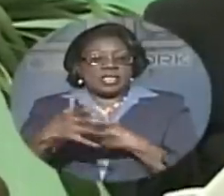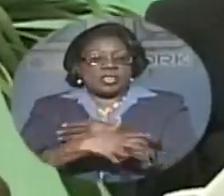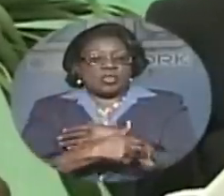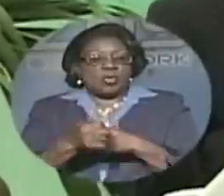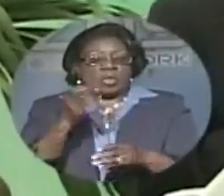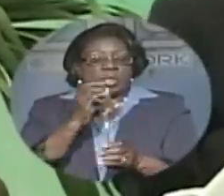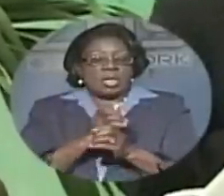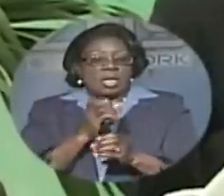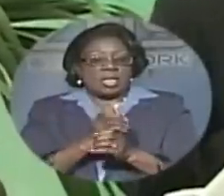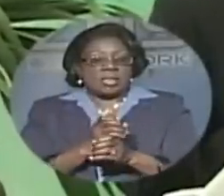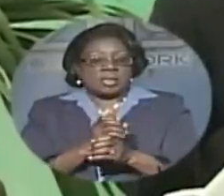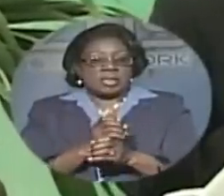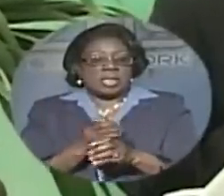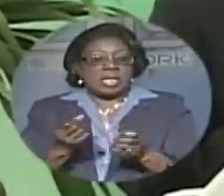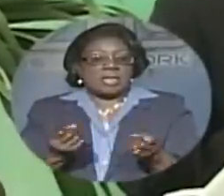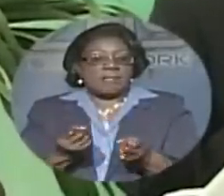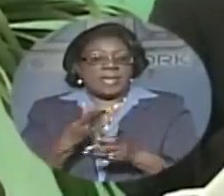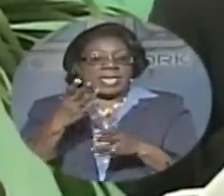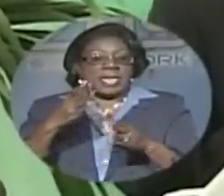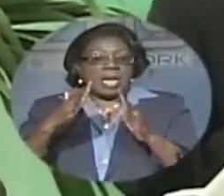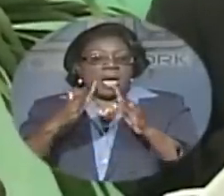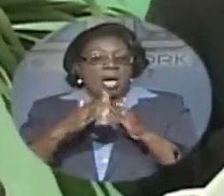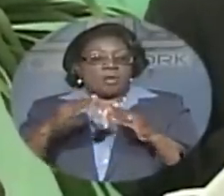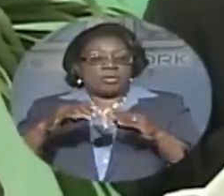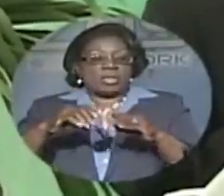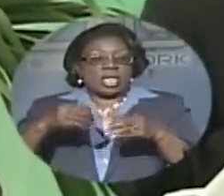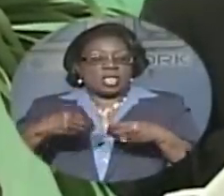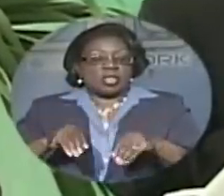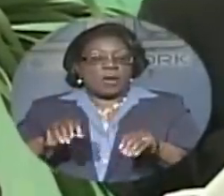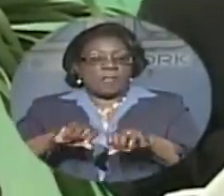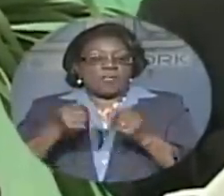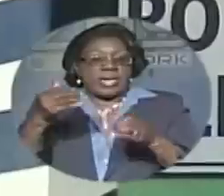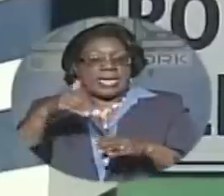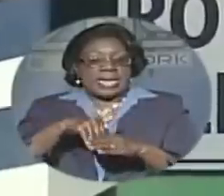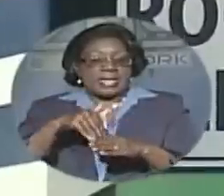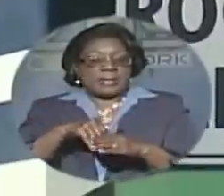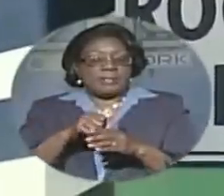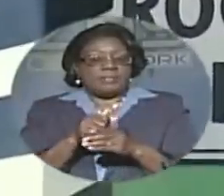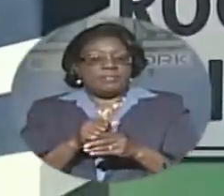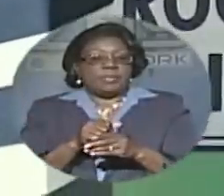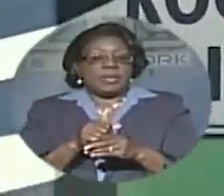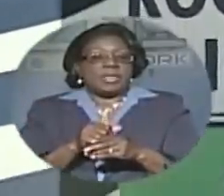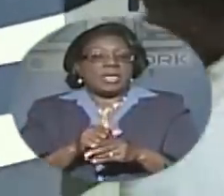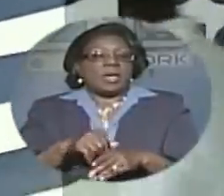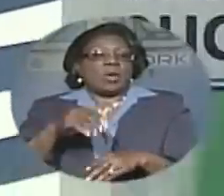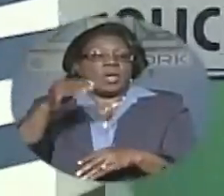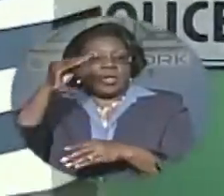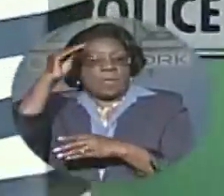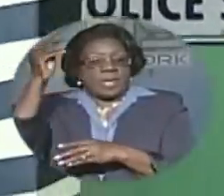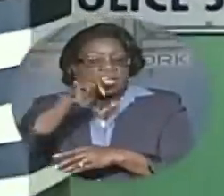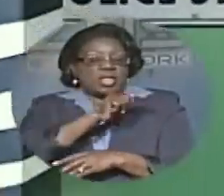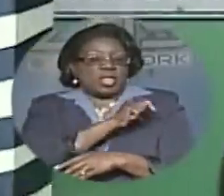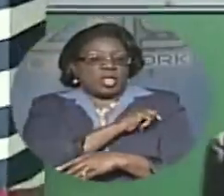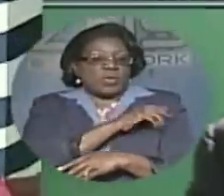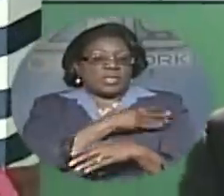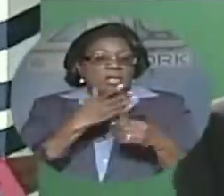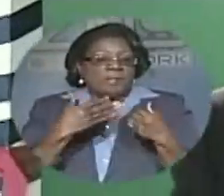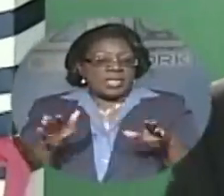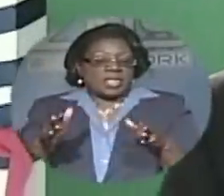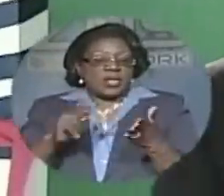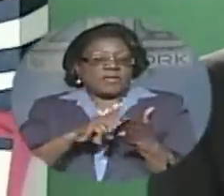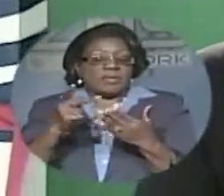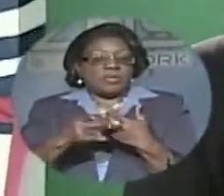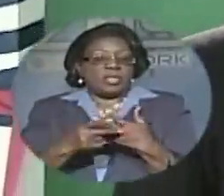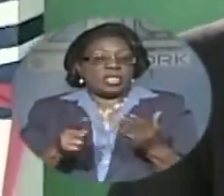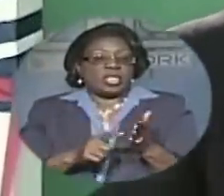vehicles and the many house and shop breakings. According to Minister Turnquest, the completion of this project